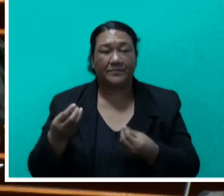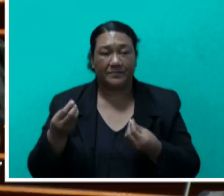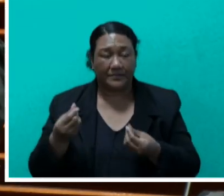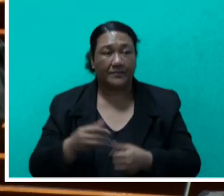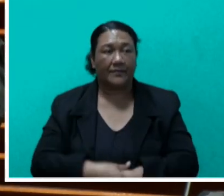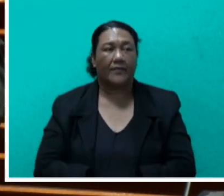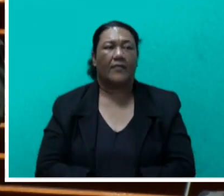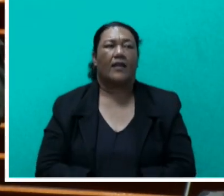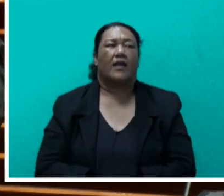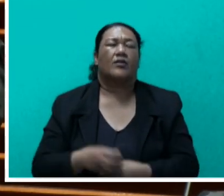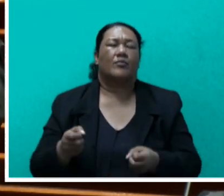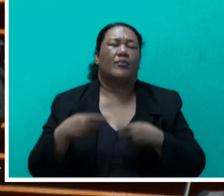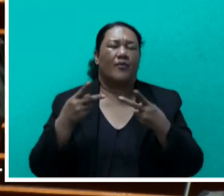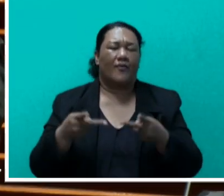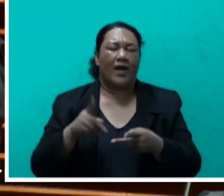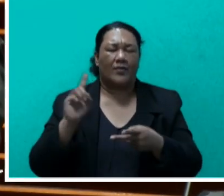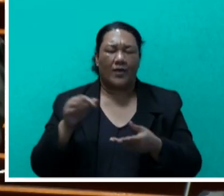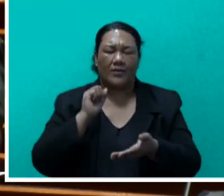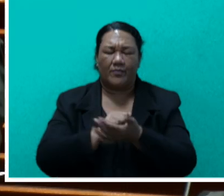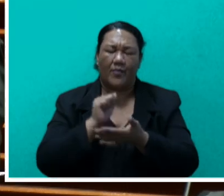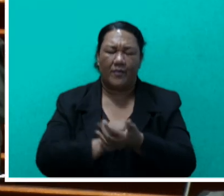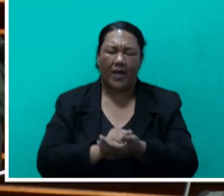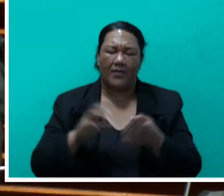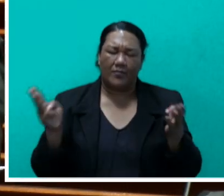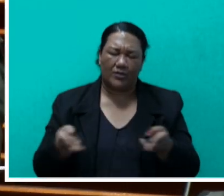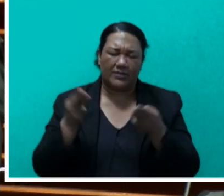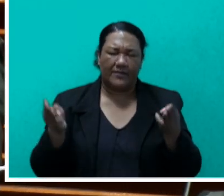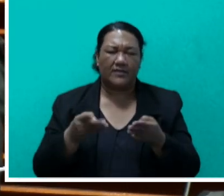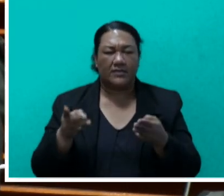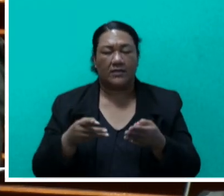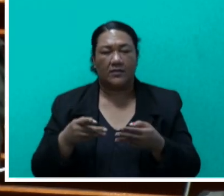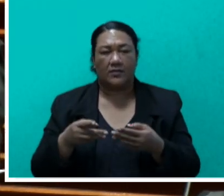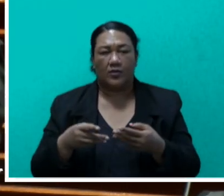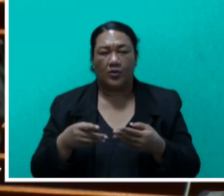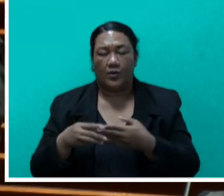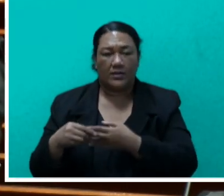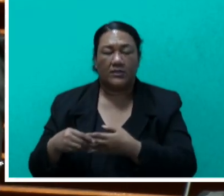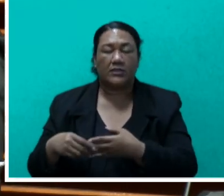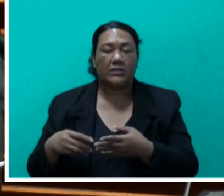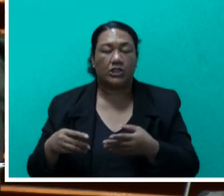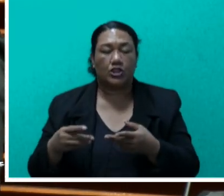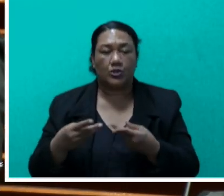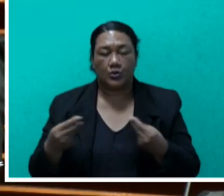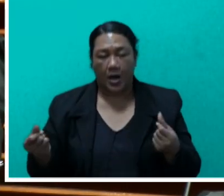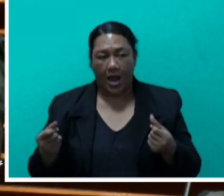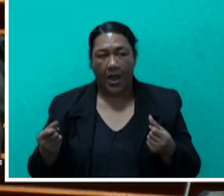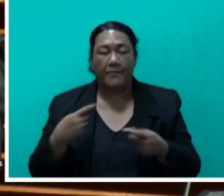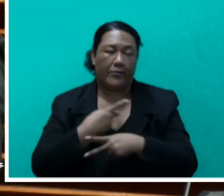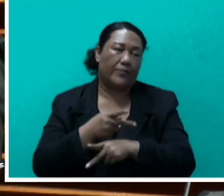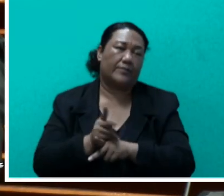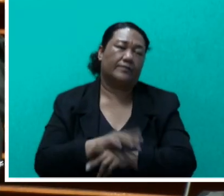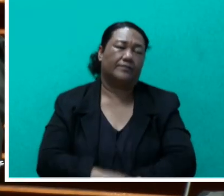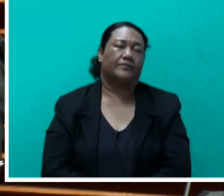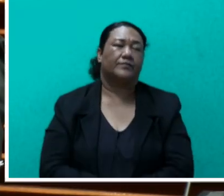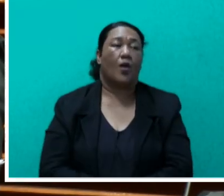that necessary motivation and drive towards increase in productivity. Mr. Speaker, sir, all our rural